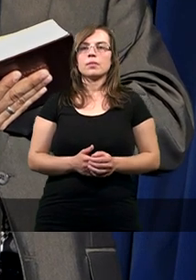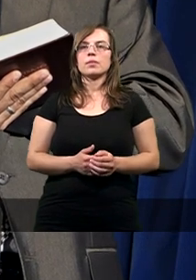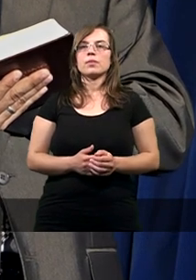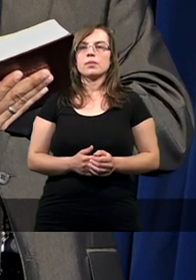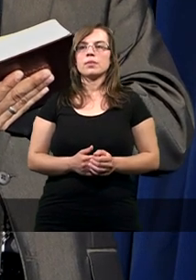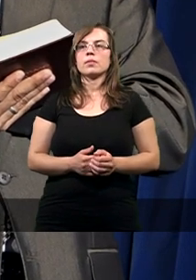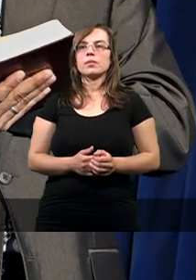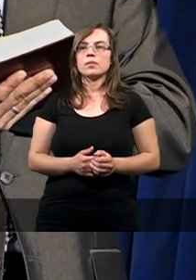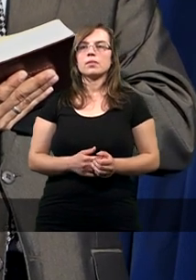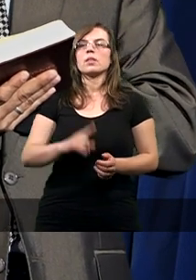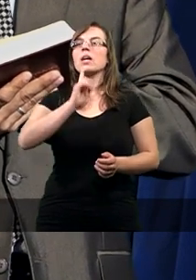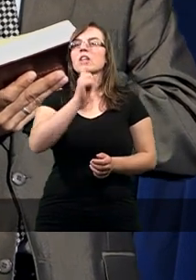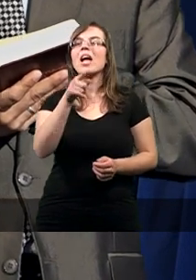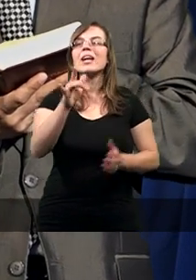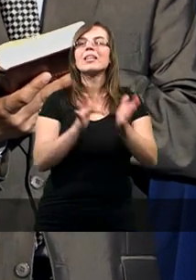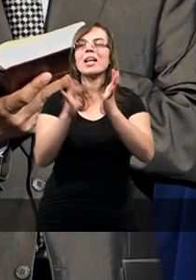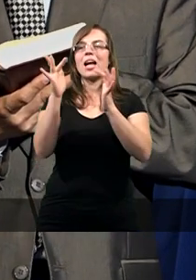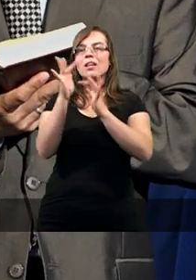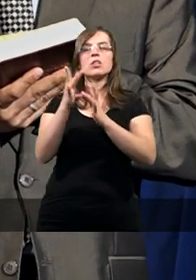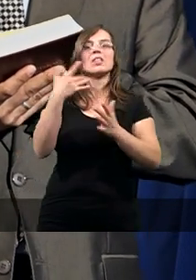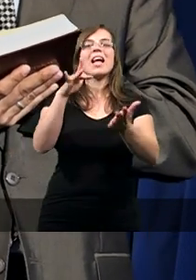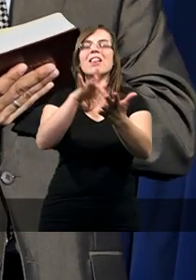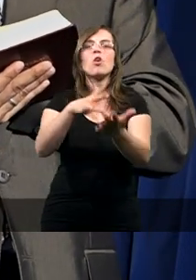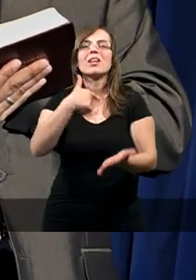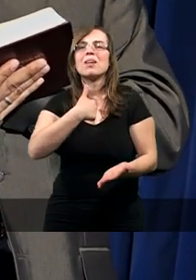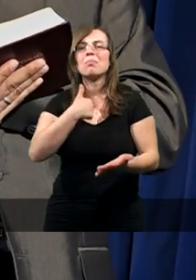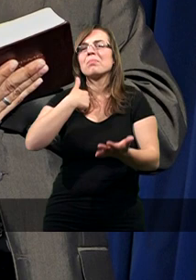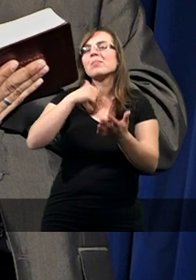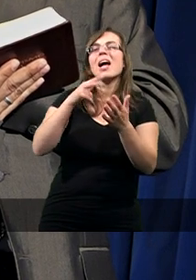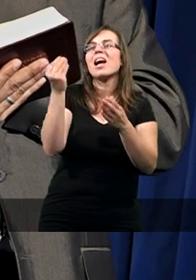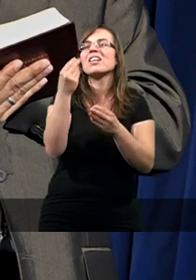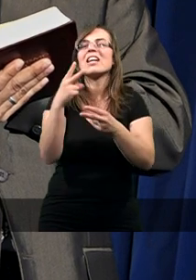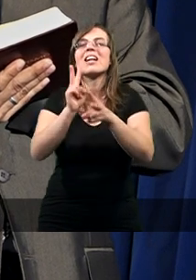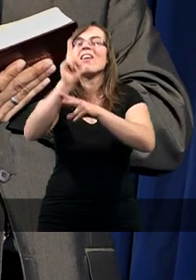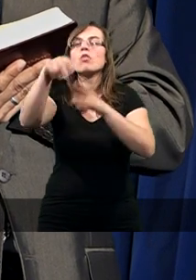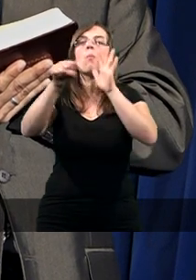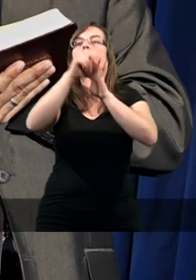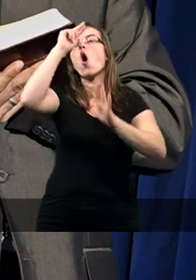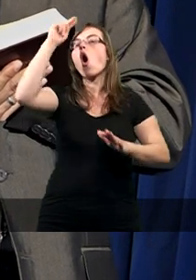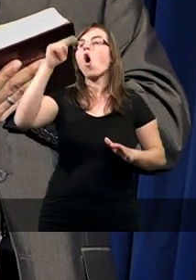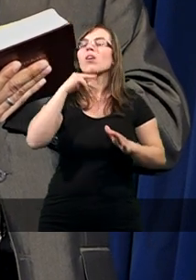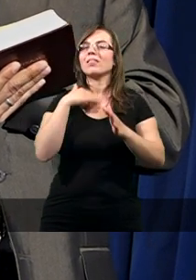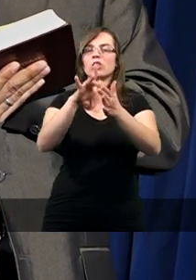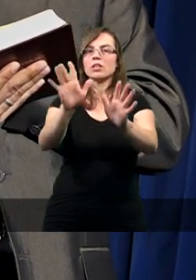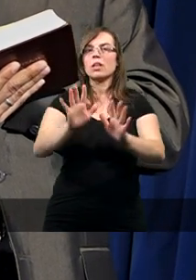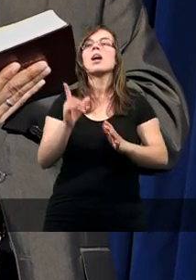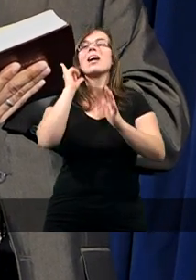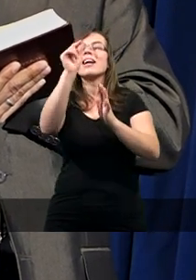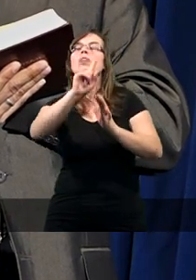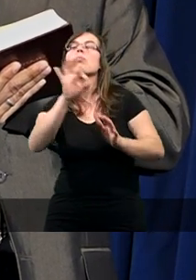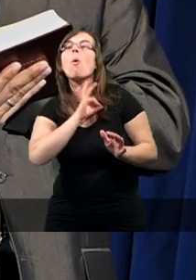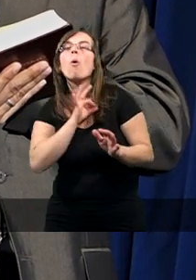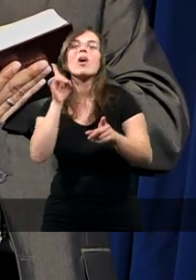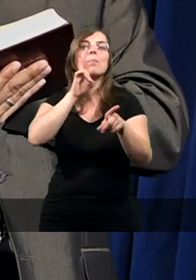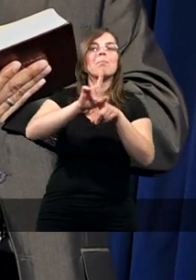to my God and your God. Rzekł jej Jezus, nie dotykaj mnie, bo jeszcze nie wstąpiłem do Ojca, ale idź do